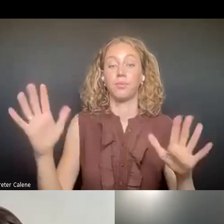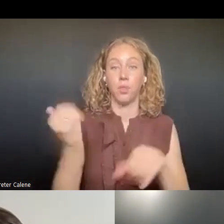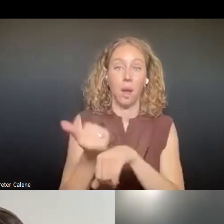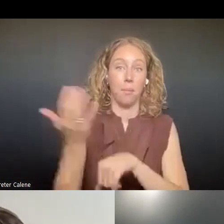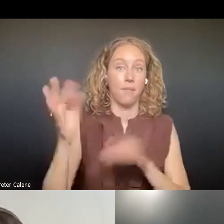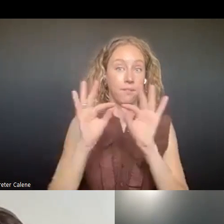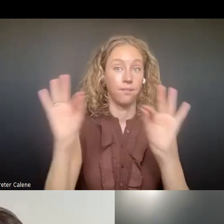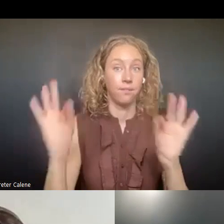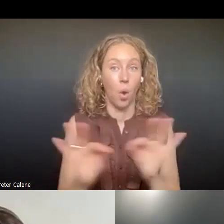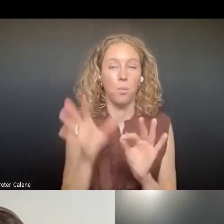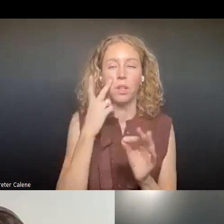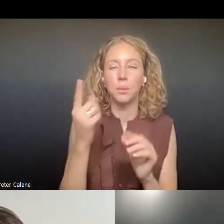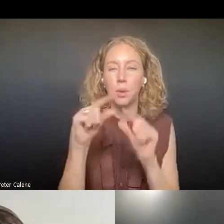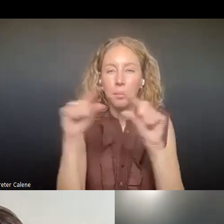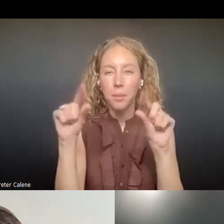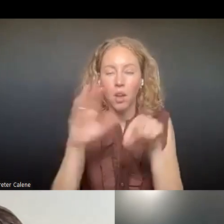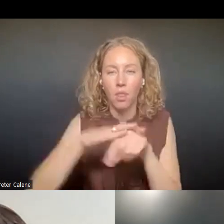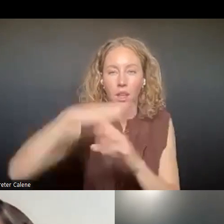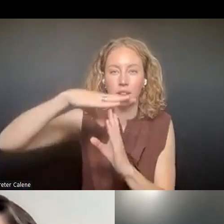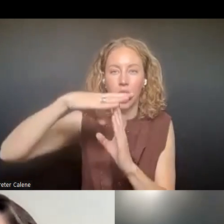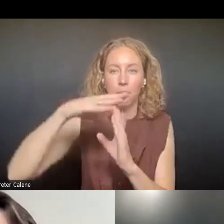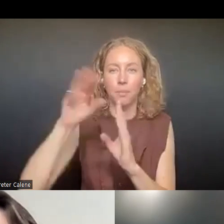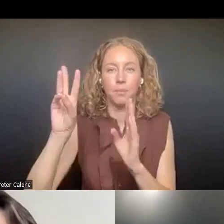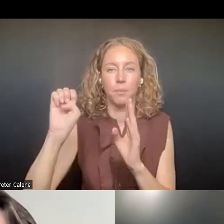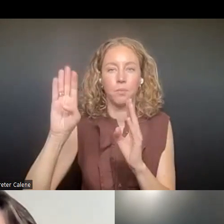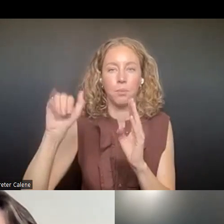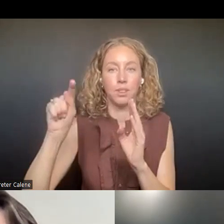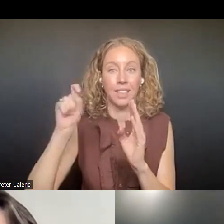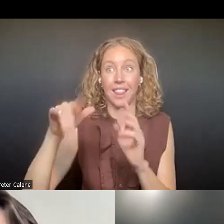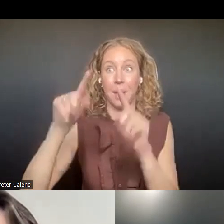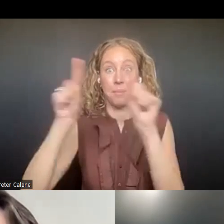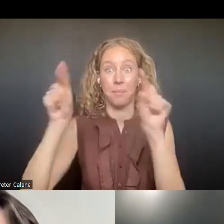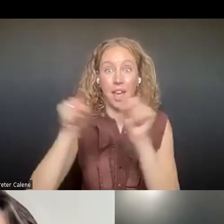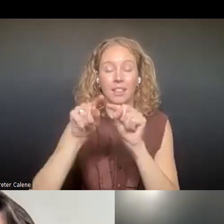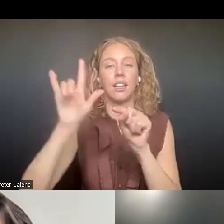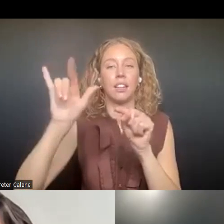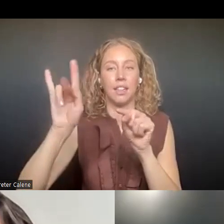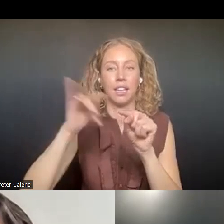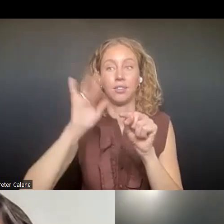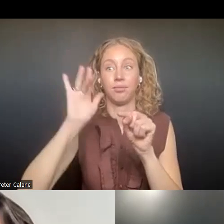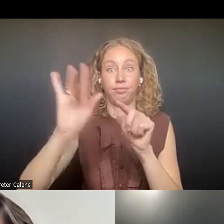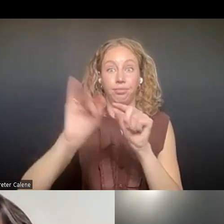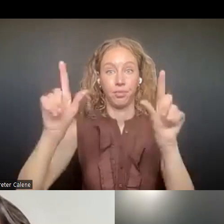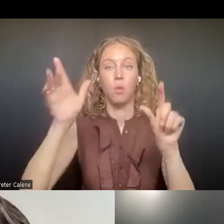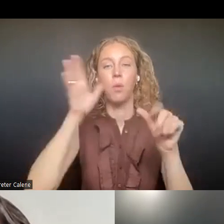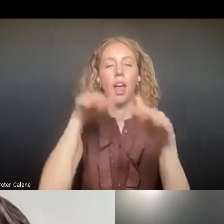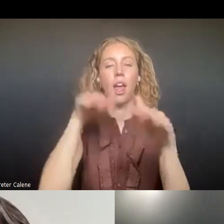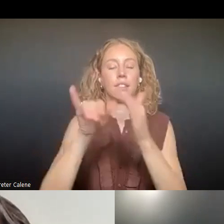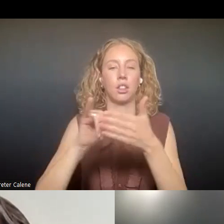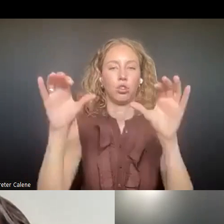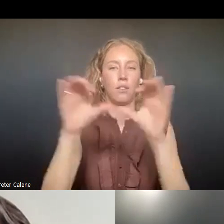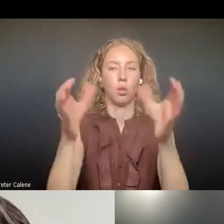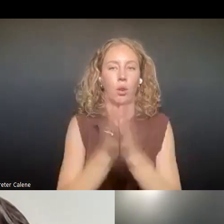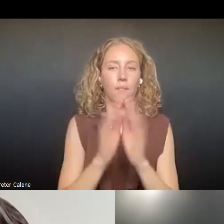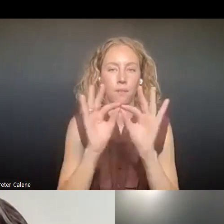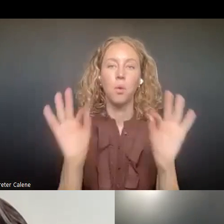evaluation form, you'll see a box at the top of your webpage containing a link. If you click on that link, you'll be able to access the certificate request